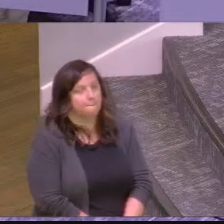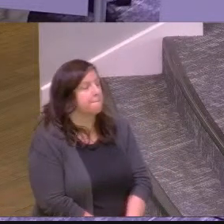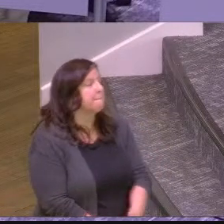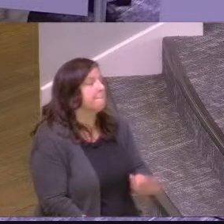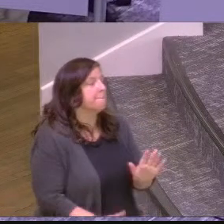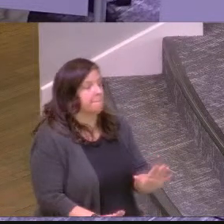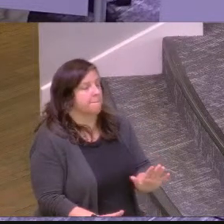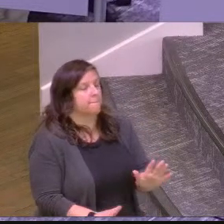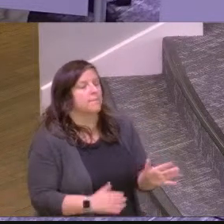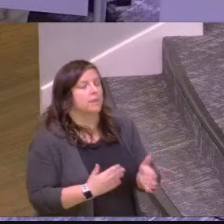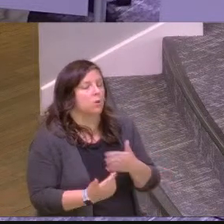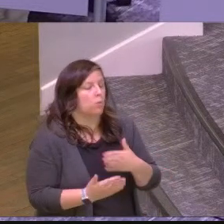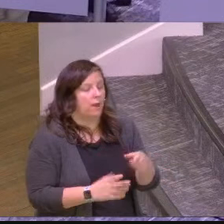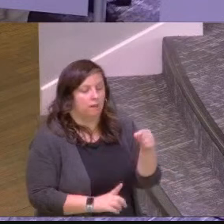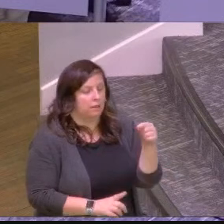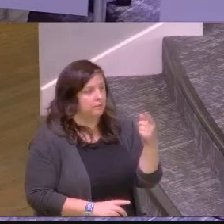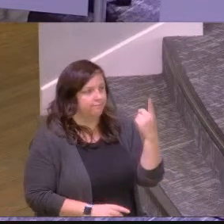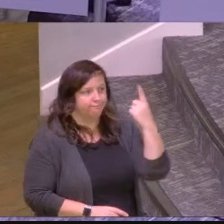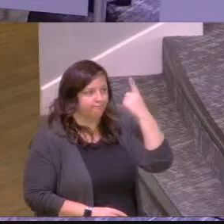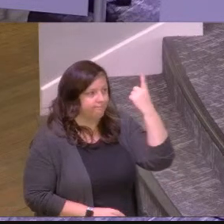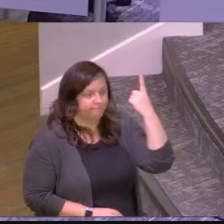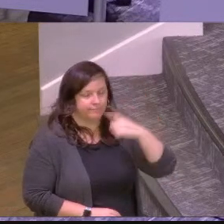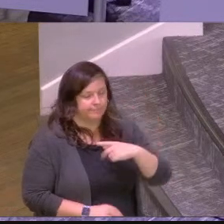Anyway, somewhere in there it says